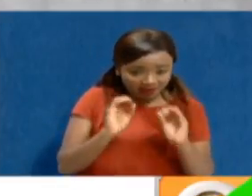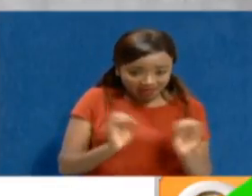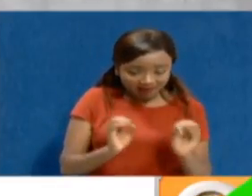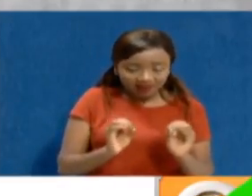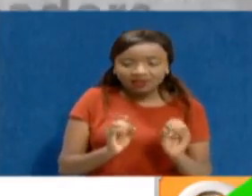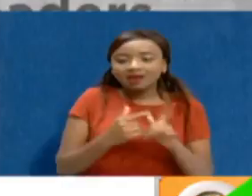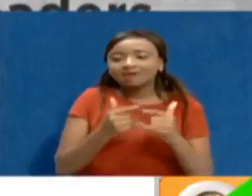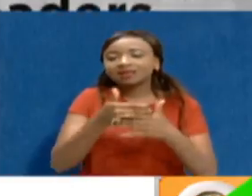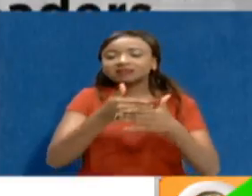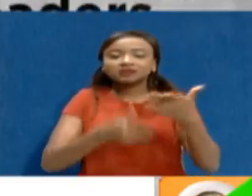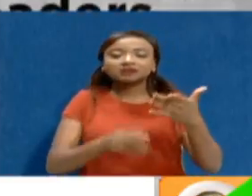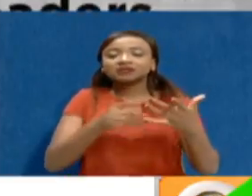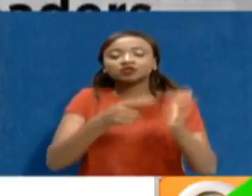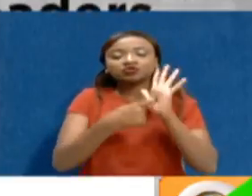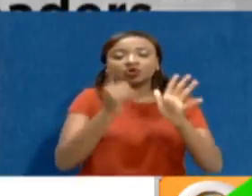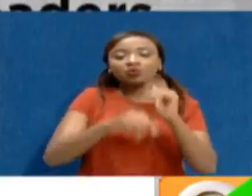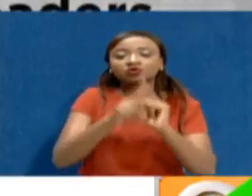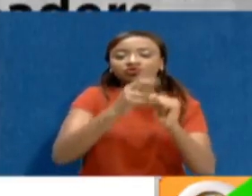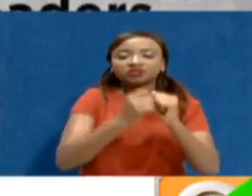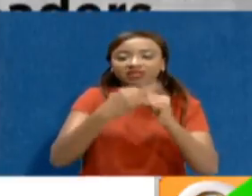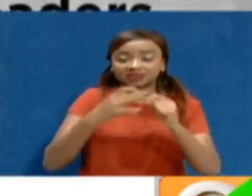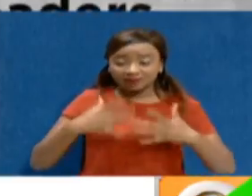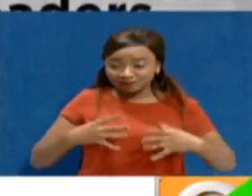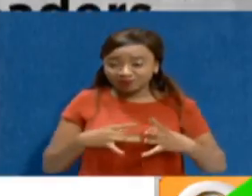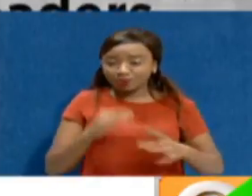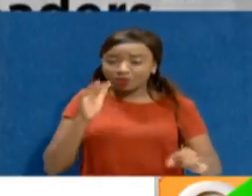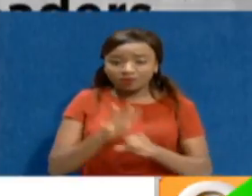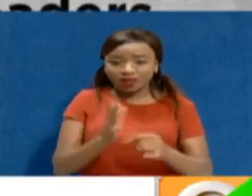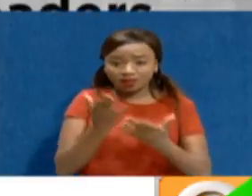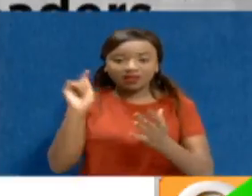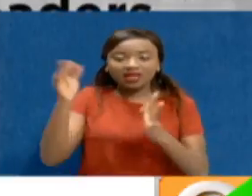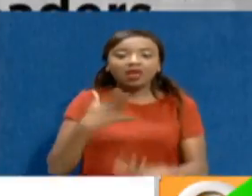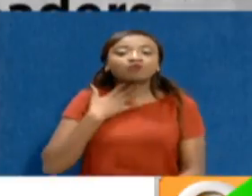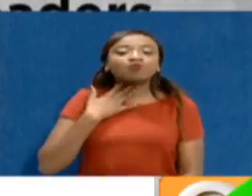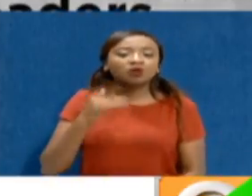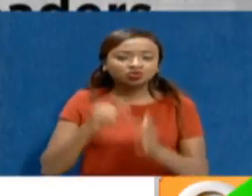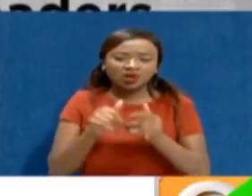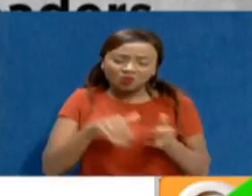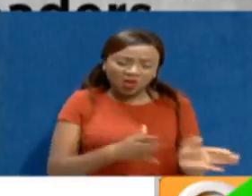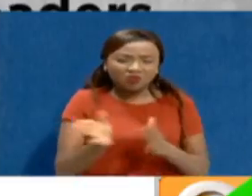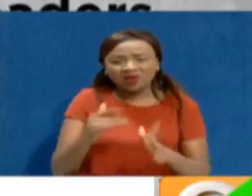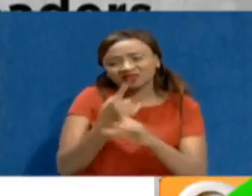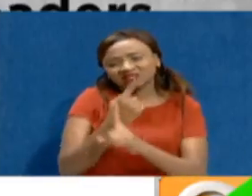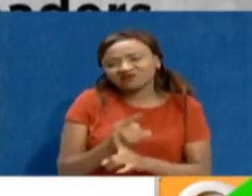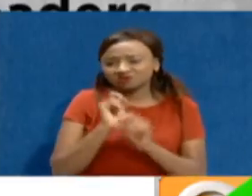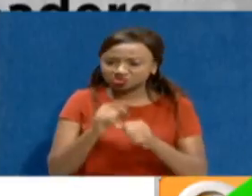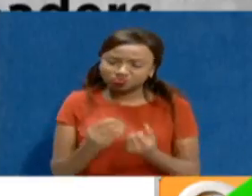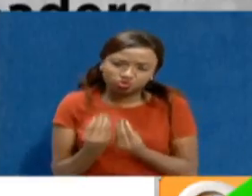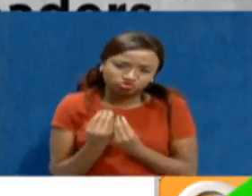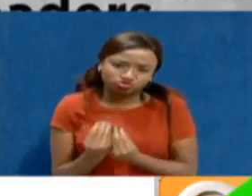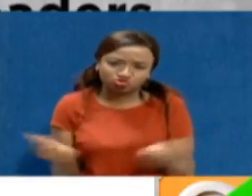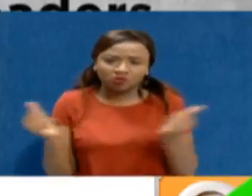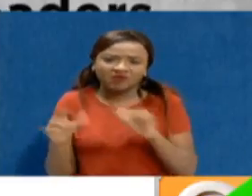survey released in 2018 showed that more than half of Kenyans polled would rather look for informal ways to settle a legal